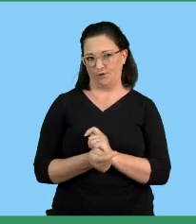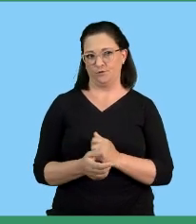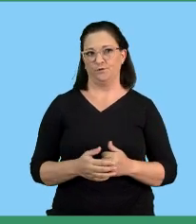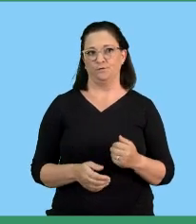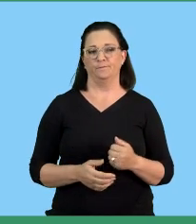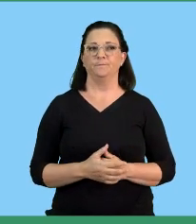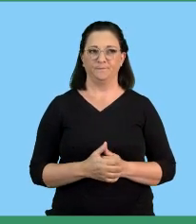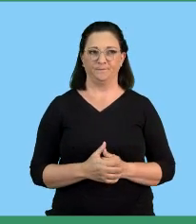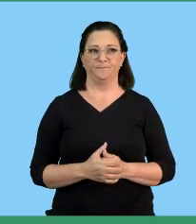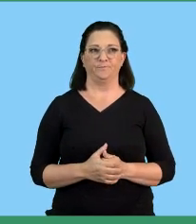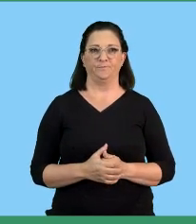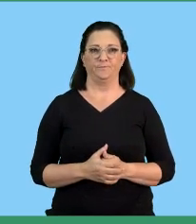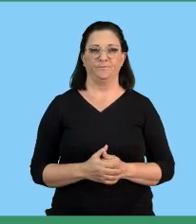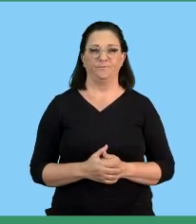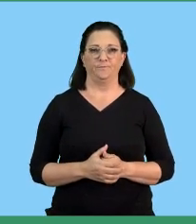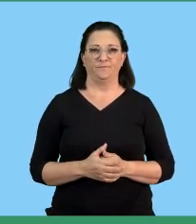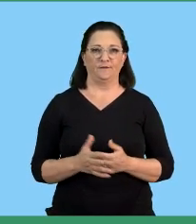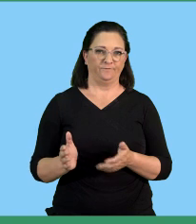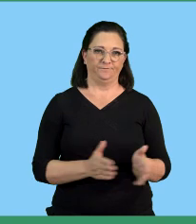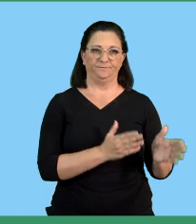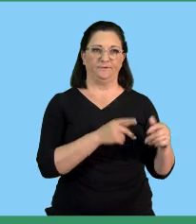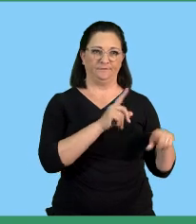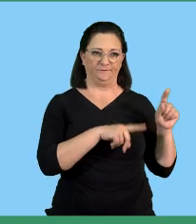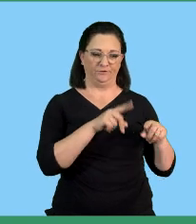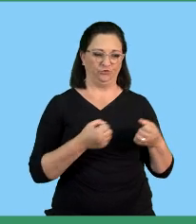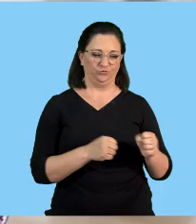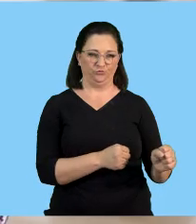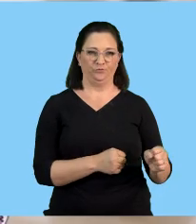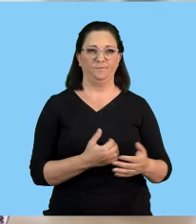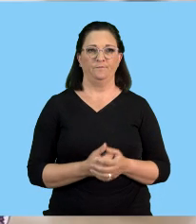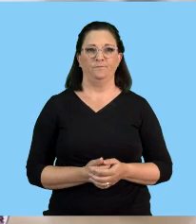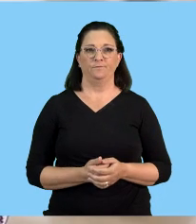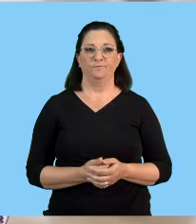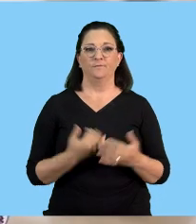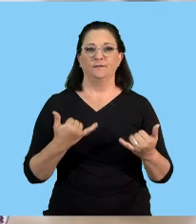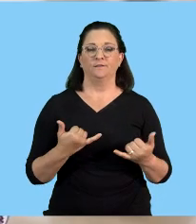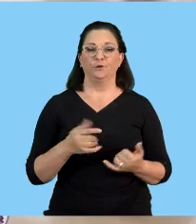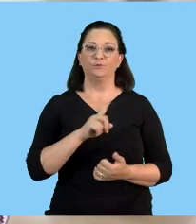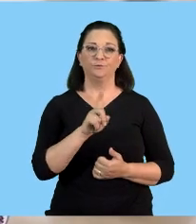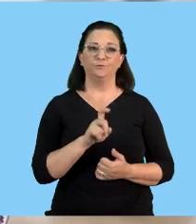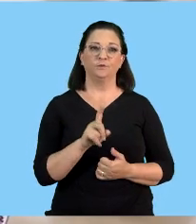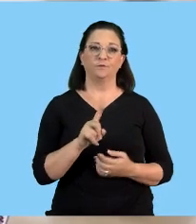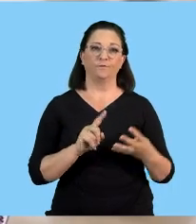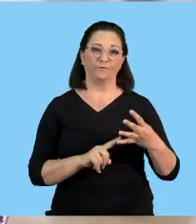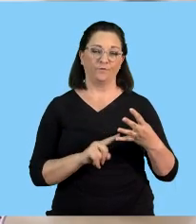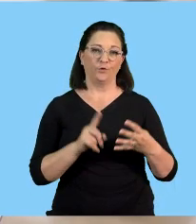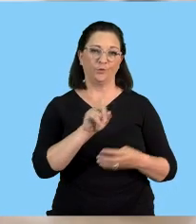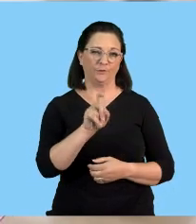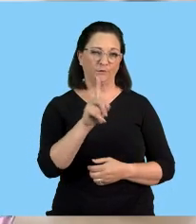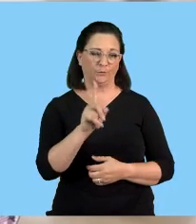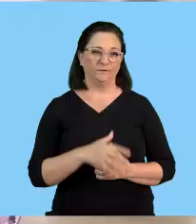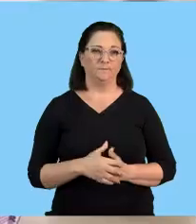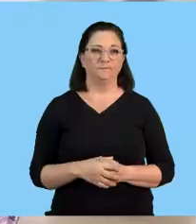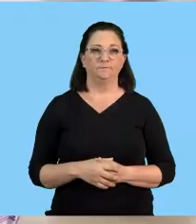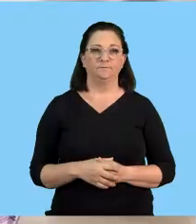our products. Right, so we are done with diversification strategy. Now we've got the fourth question.